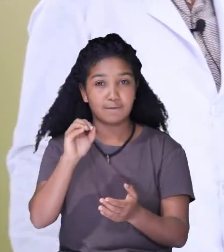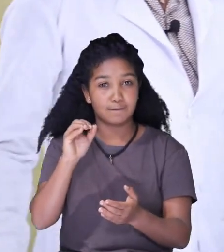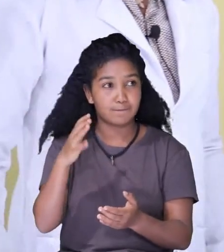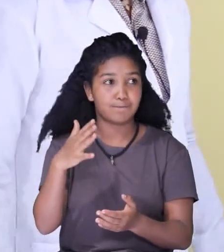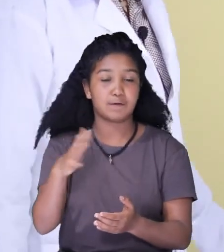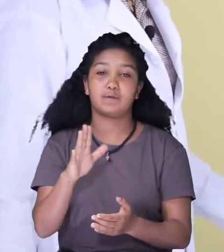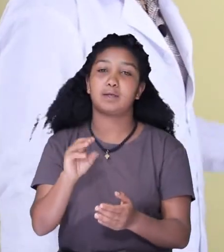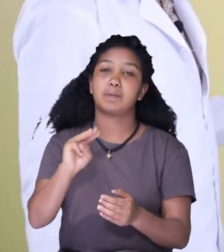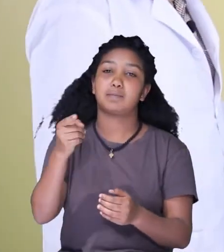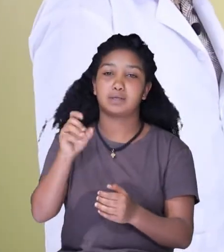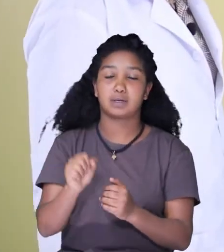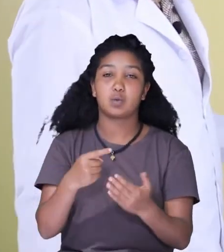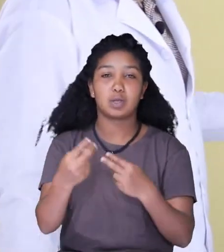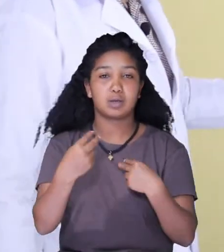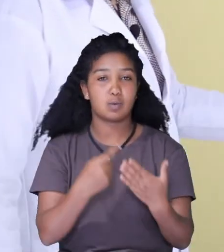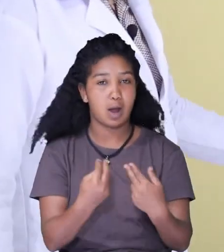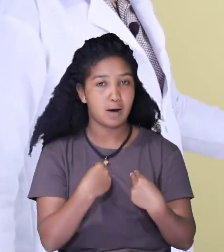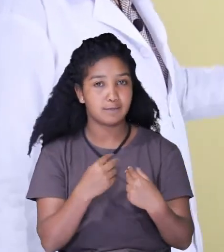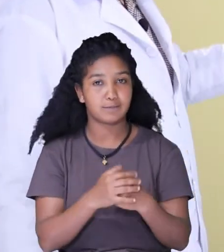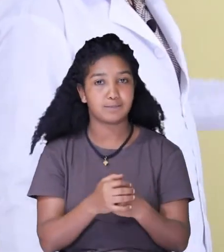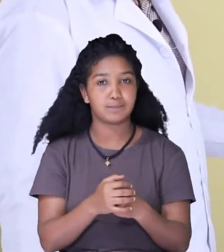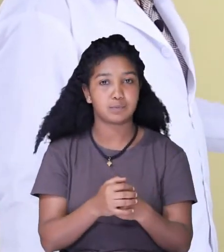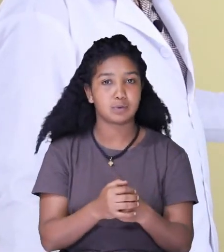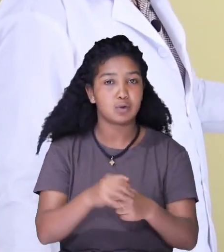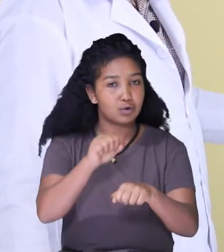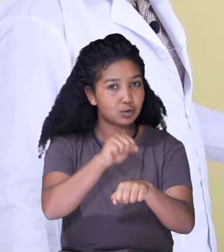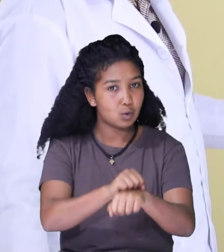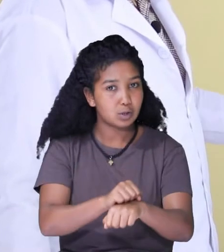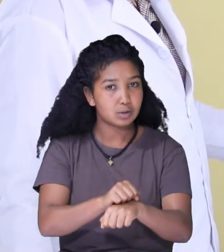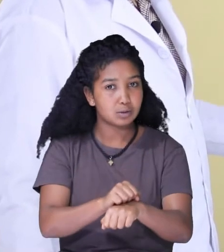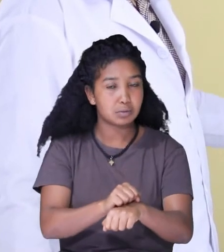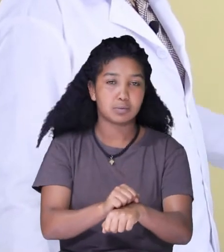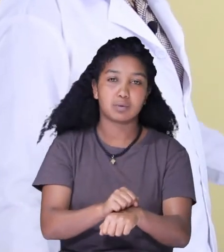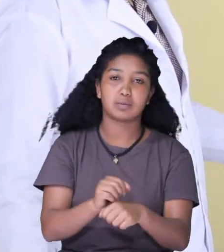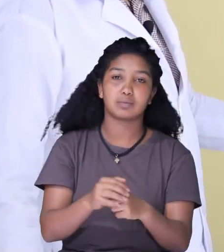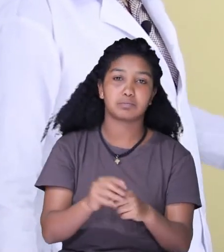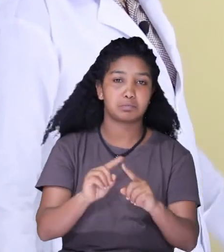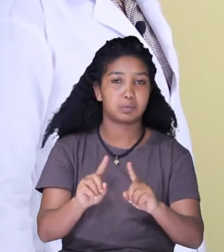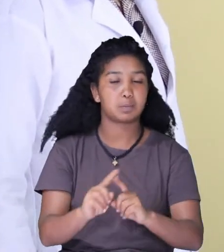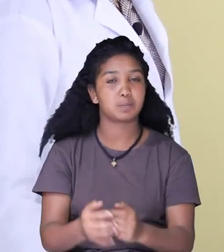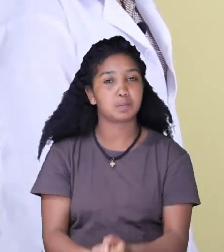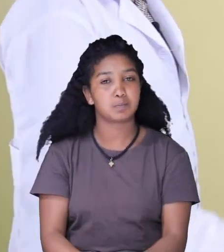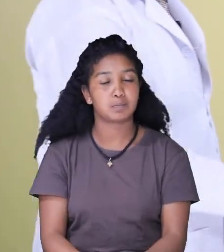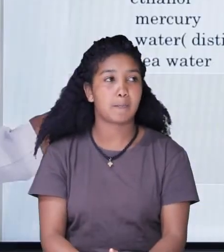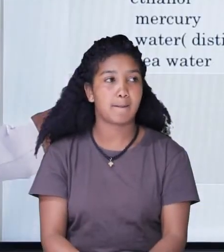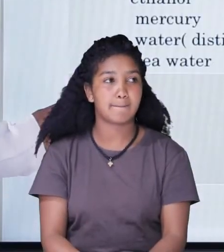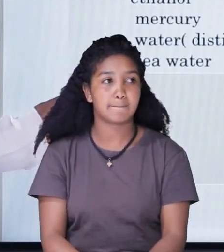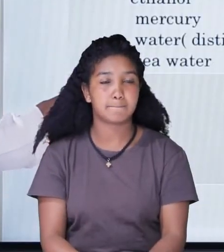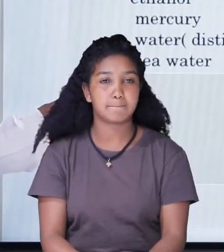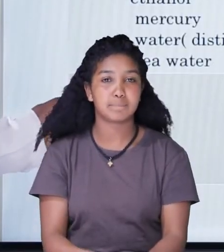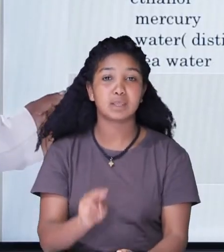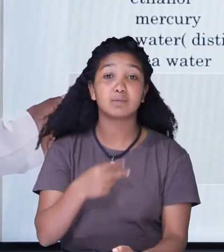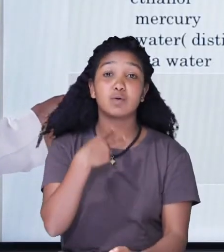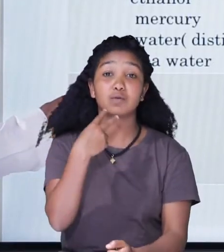1,450 meters per second. Here also we have solids, lead, copper, glass, steel, and the speed